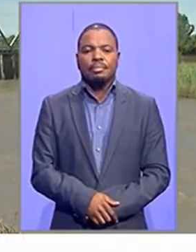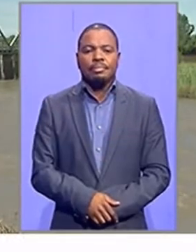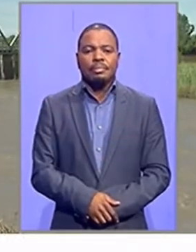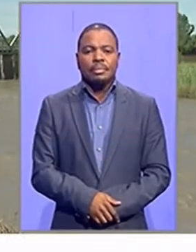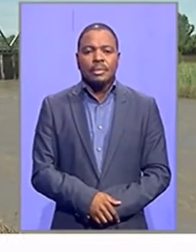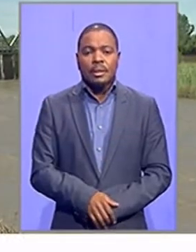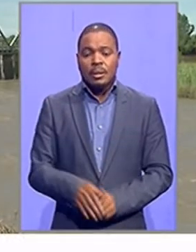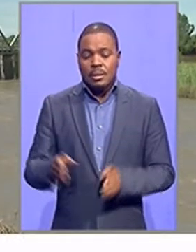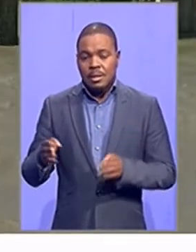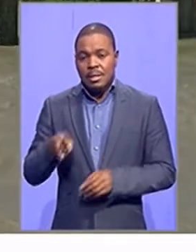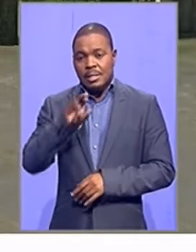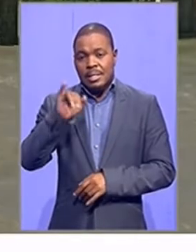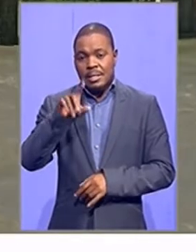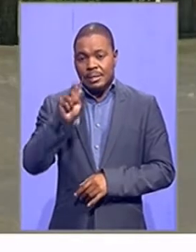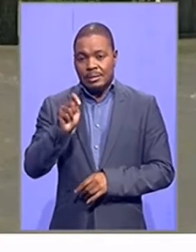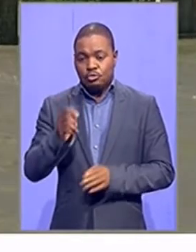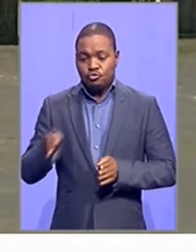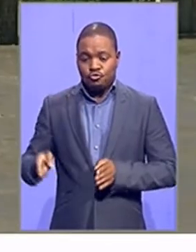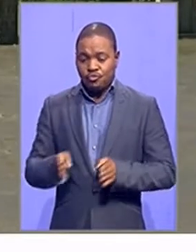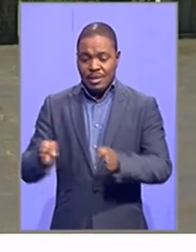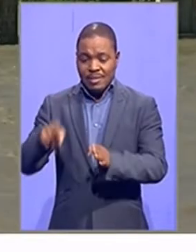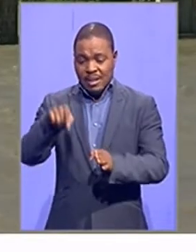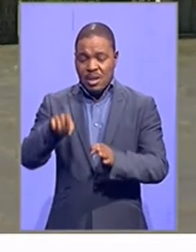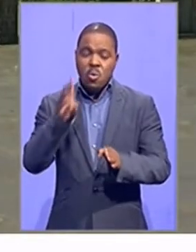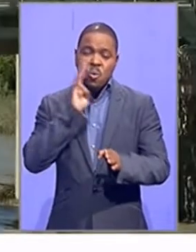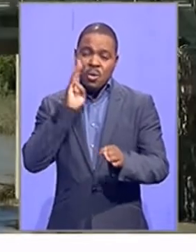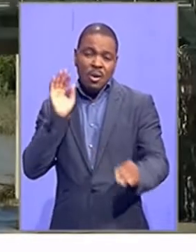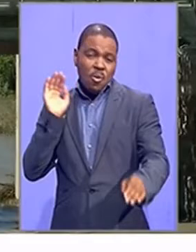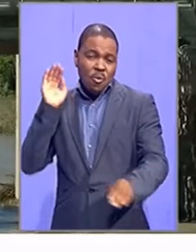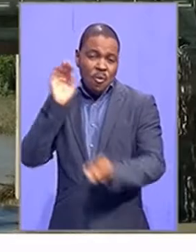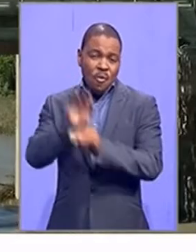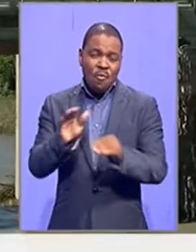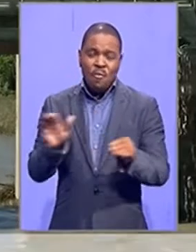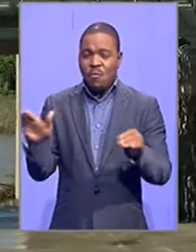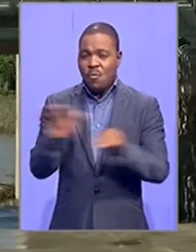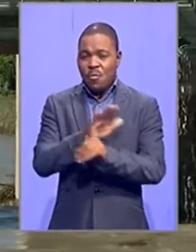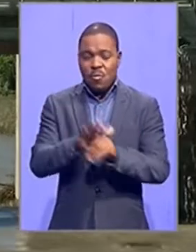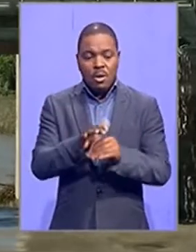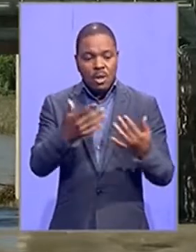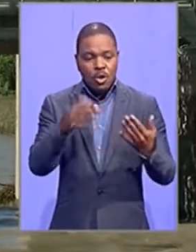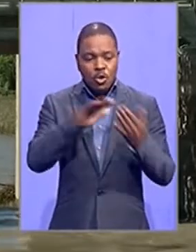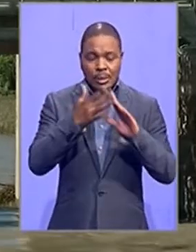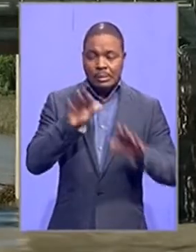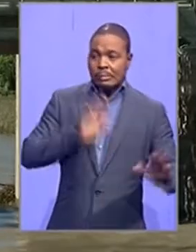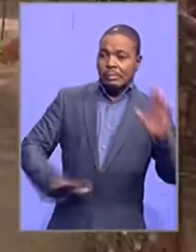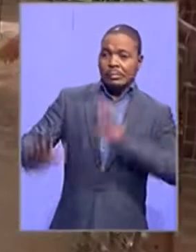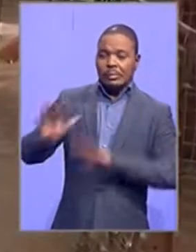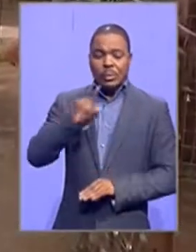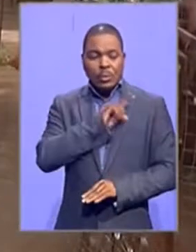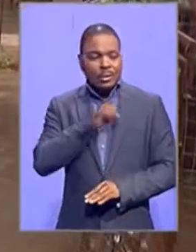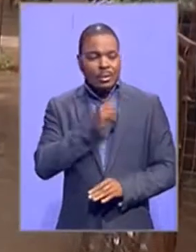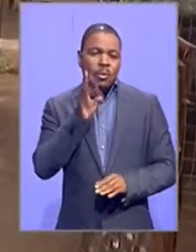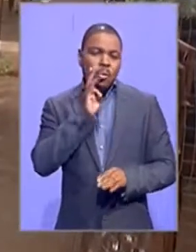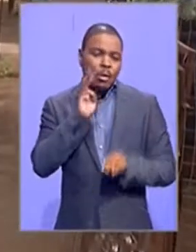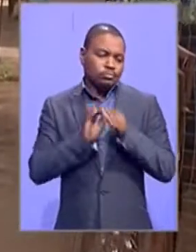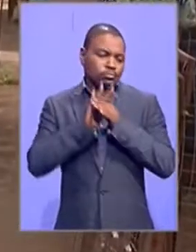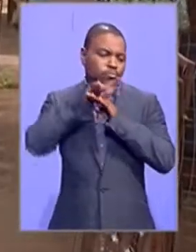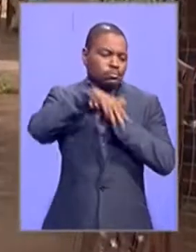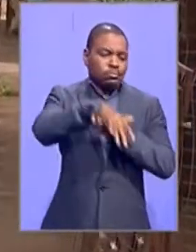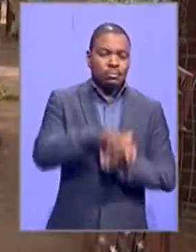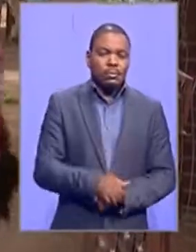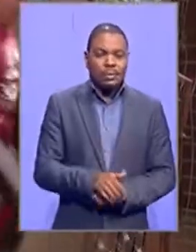Go tlela phetelela ga noka ya Ritchie go bakile tshenyego e seng kana ka sepe go baagi. Ba mo poifong ya gore ba tlile go sala ba iphutlhere. Bangwe ba